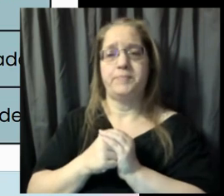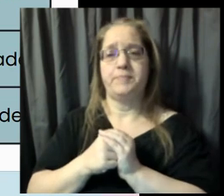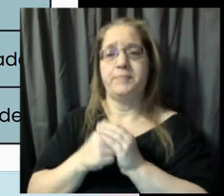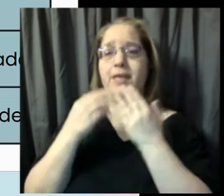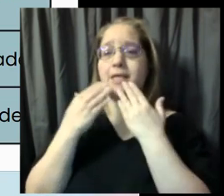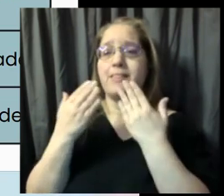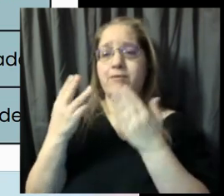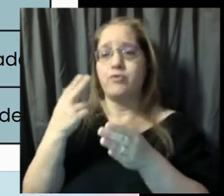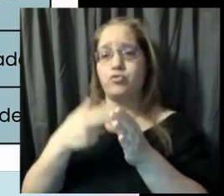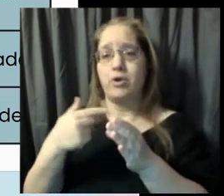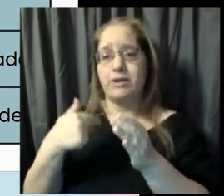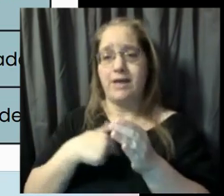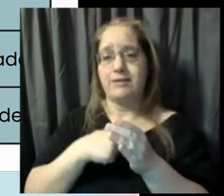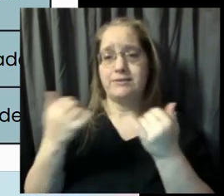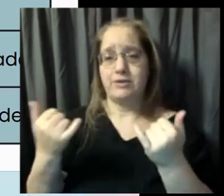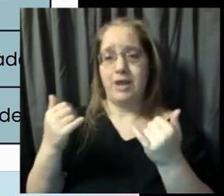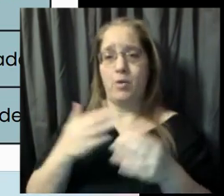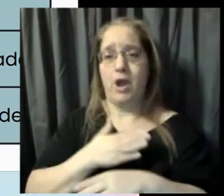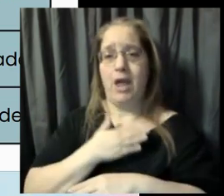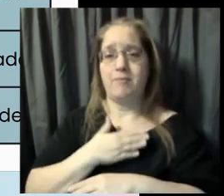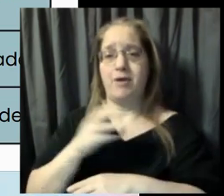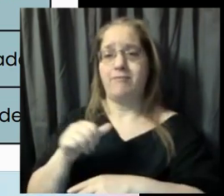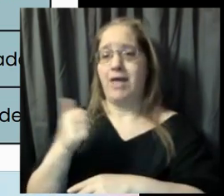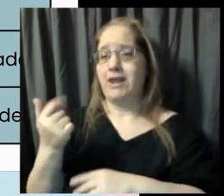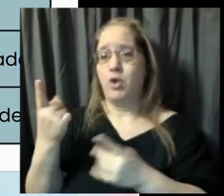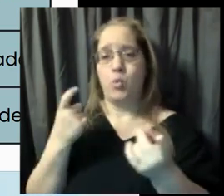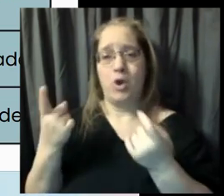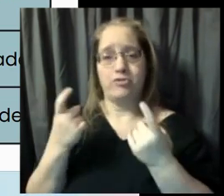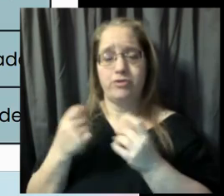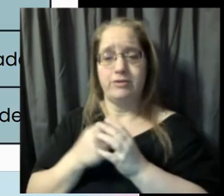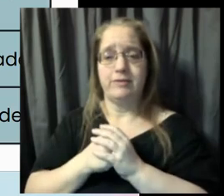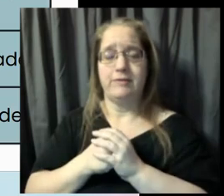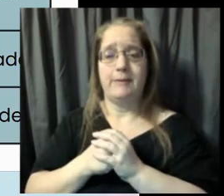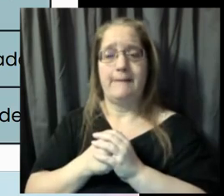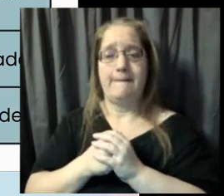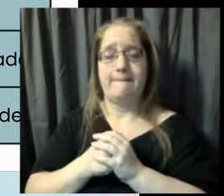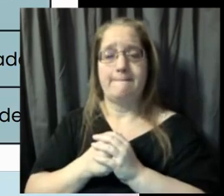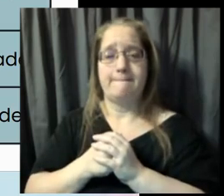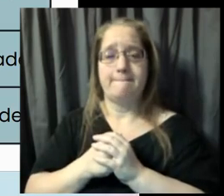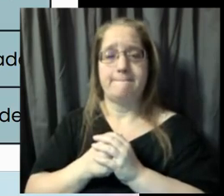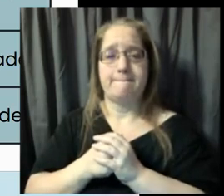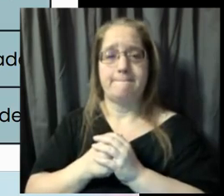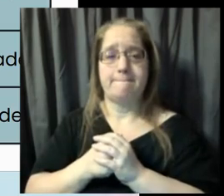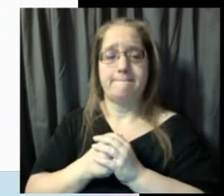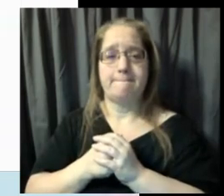We want to thank you for joining us today, and we are happy to have any questions